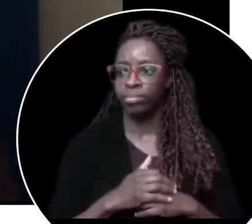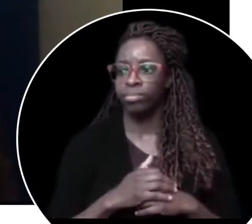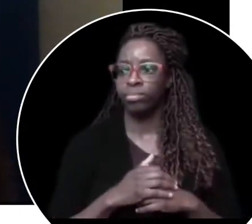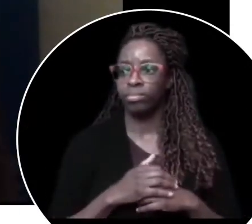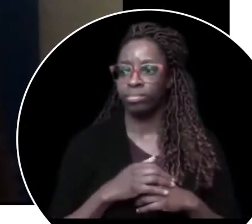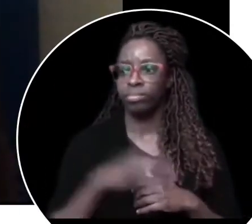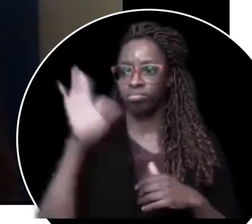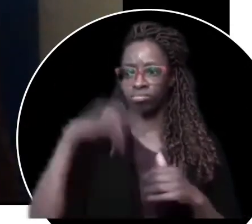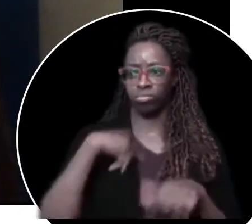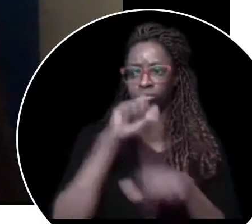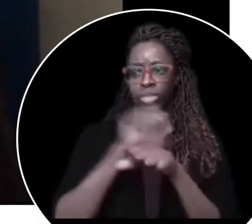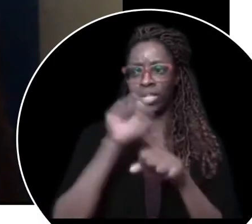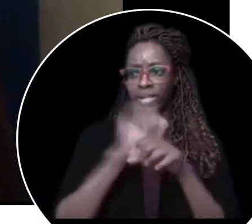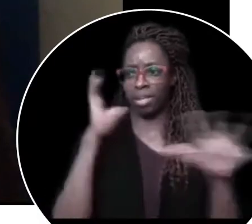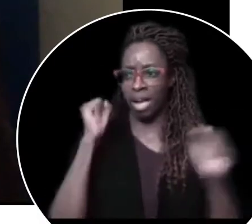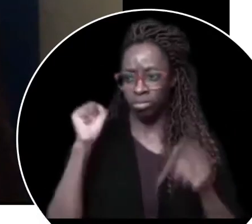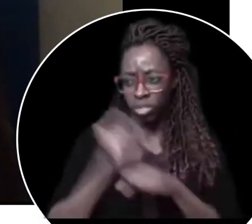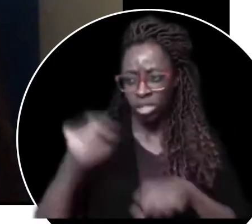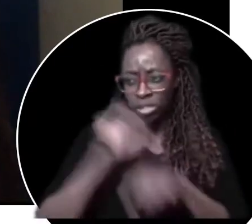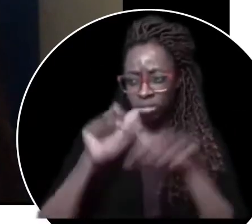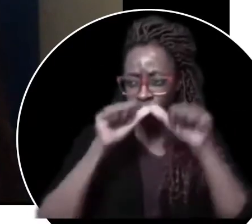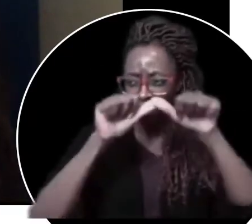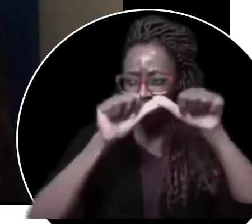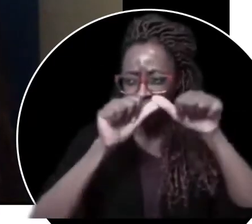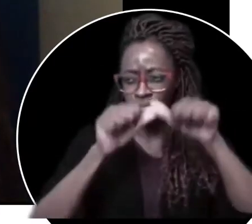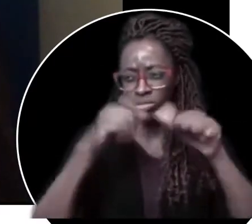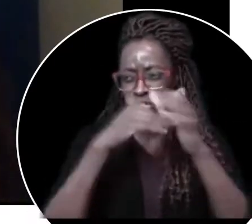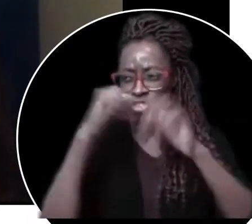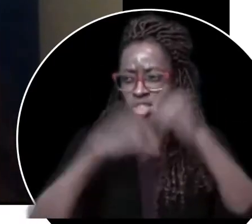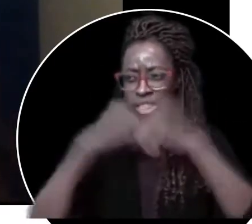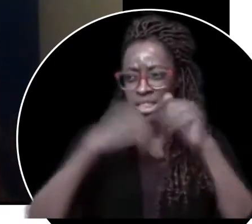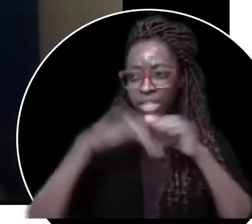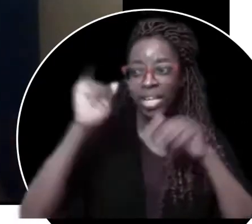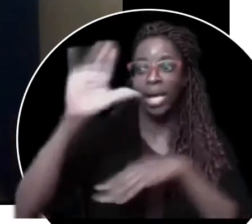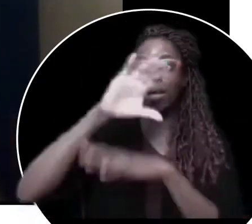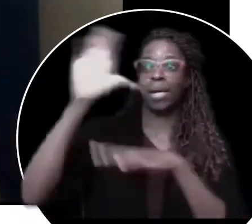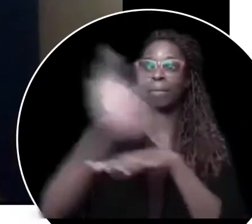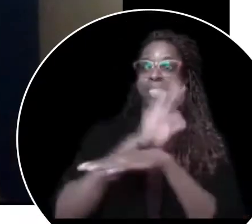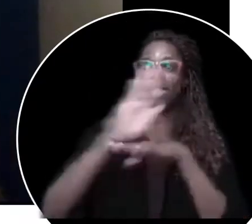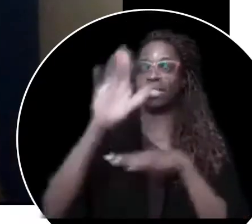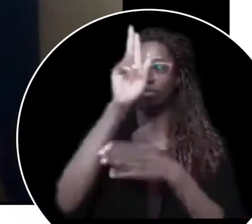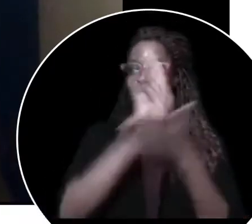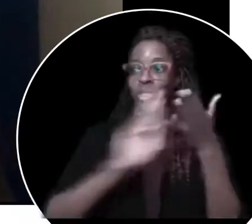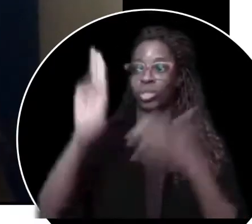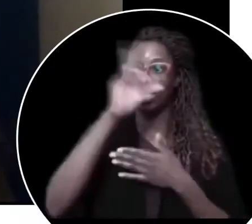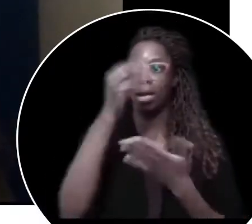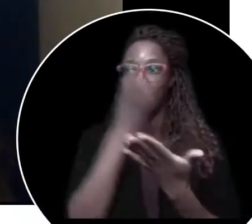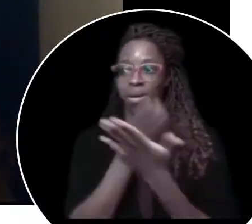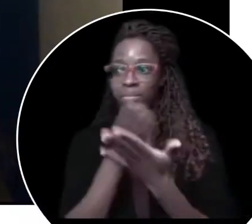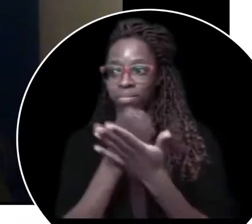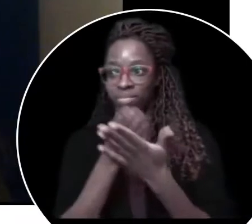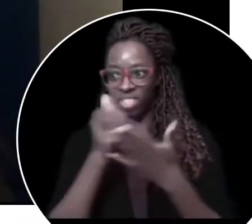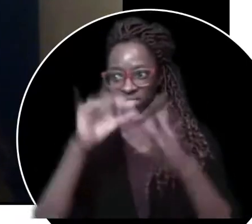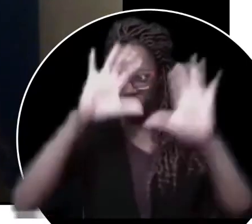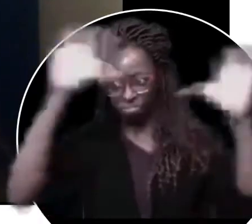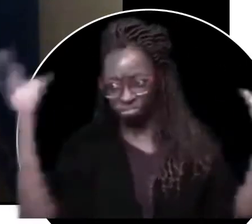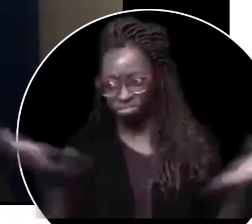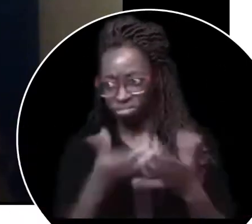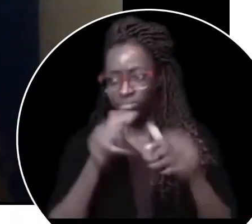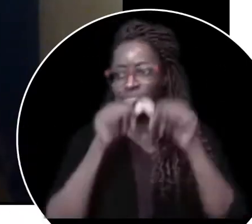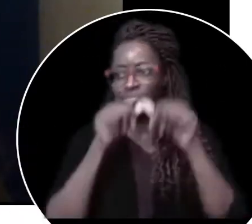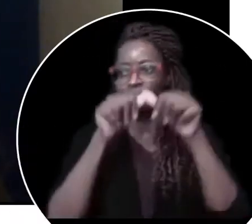that veiled under the discourse of diversity and inclusion operate with impunity in reproducing